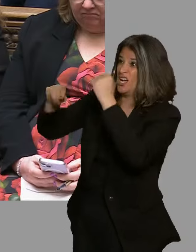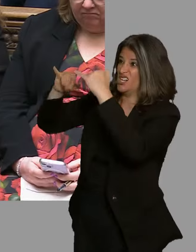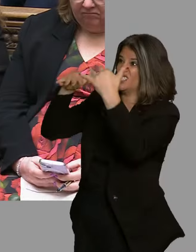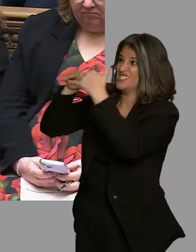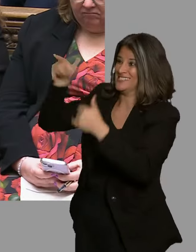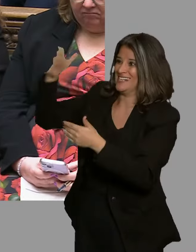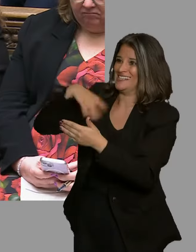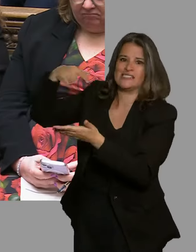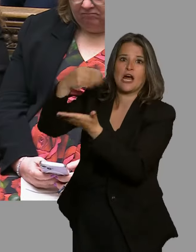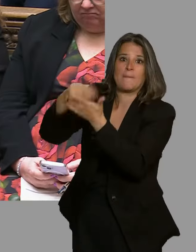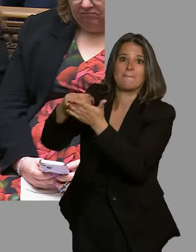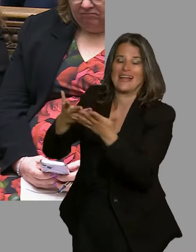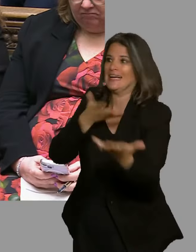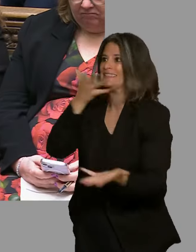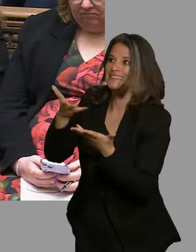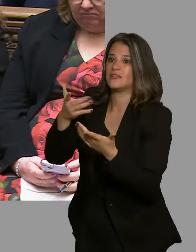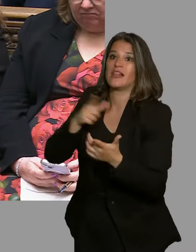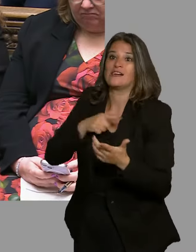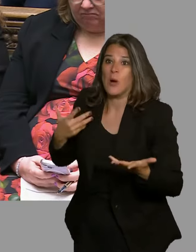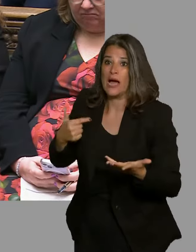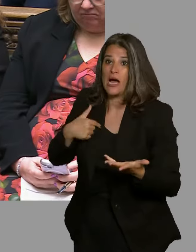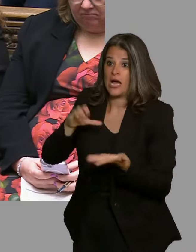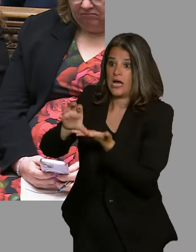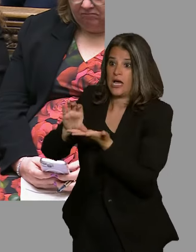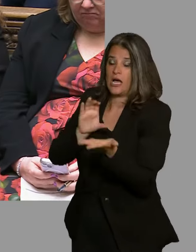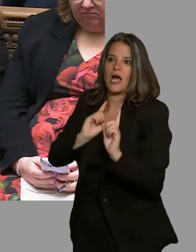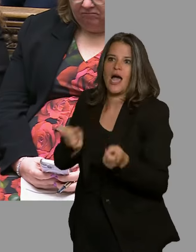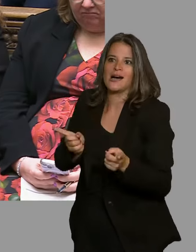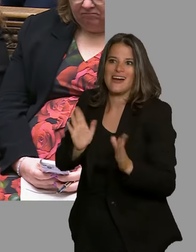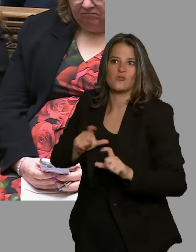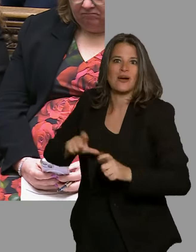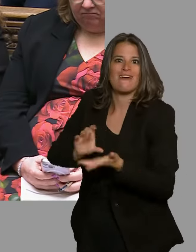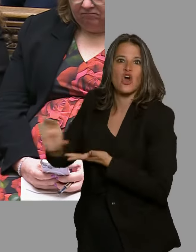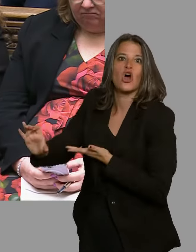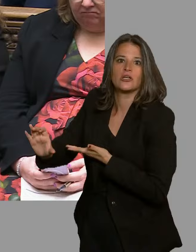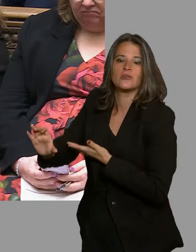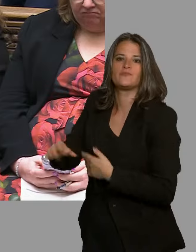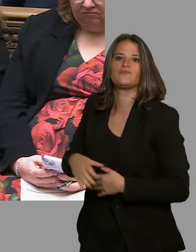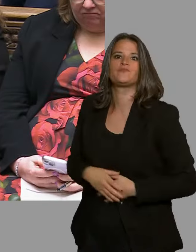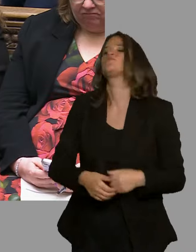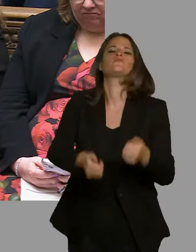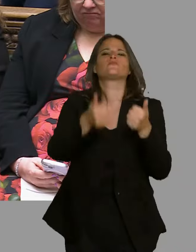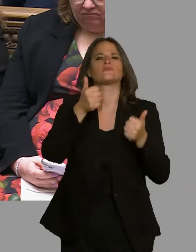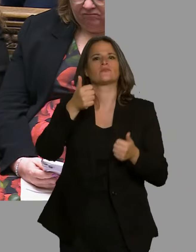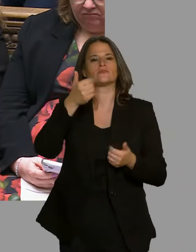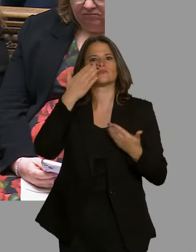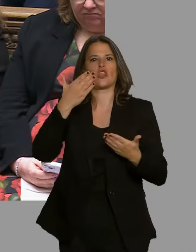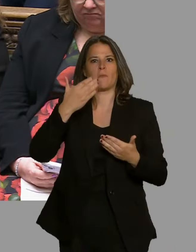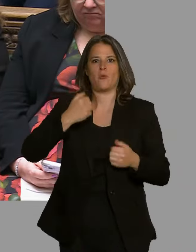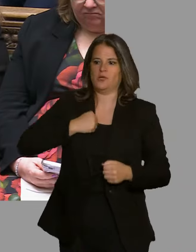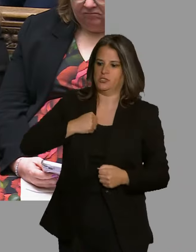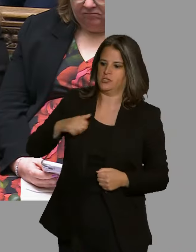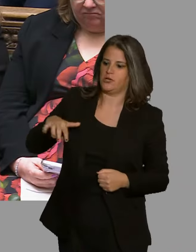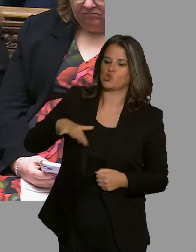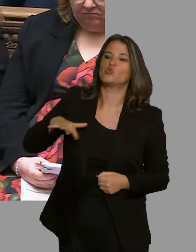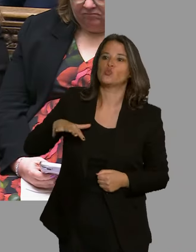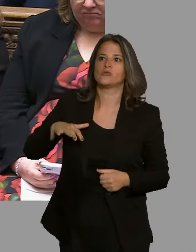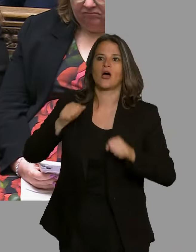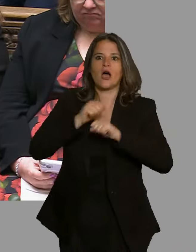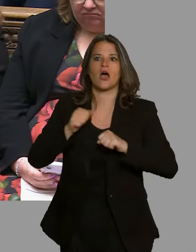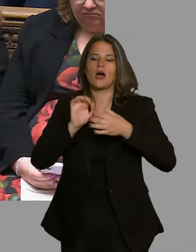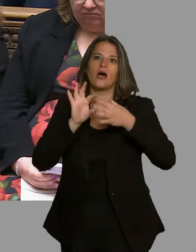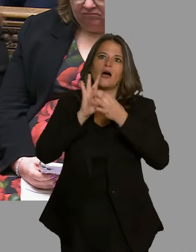million worth of budget cuts by the Conservative-run Dudley Council. The Gateway is a vital service for dementia patients